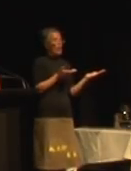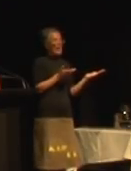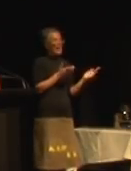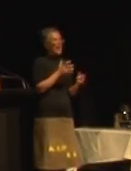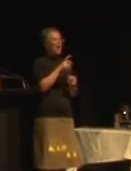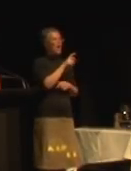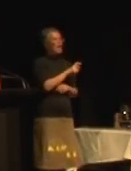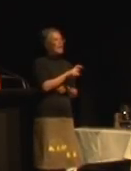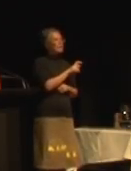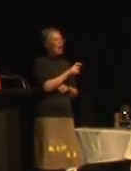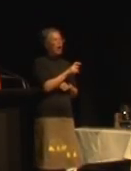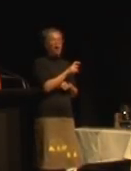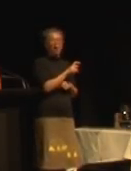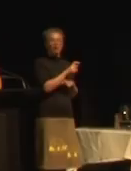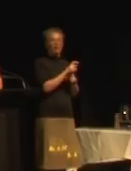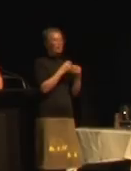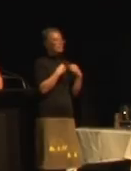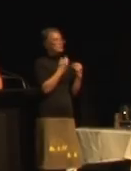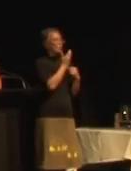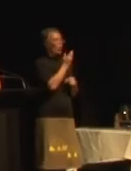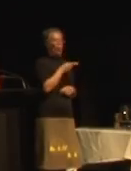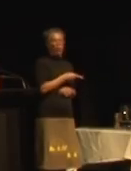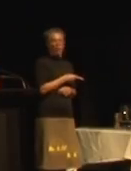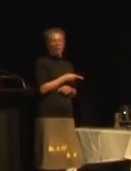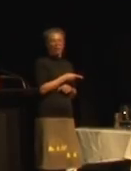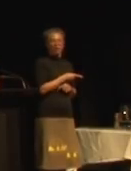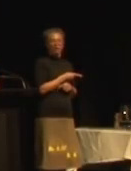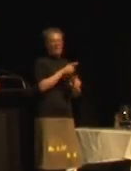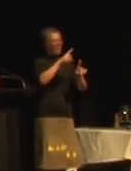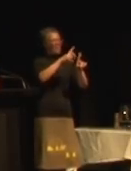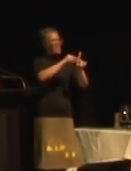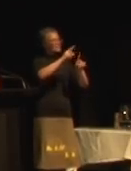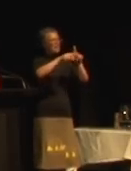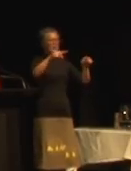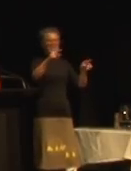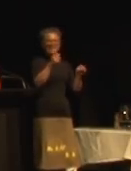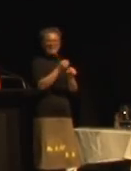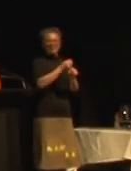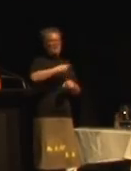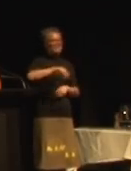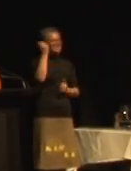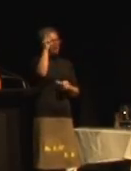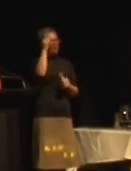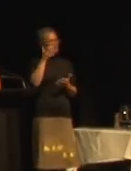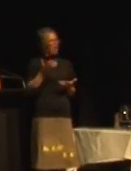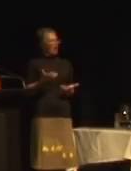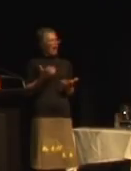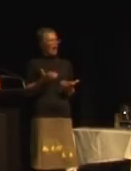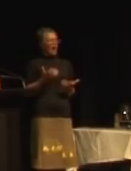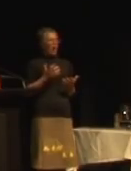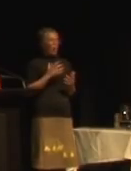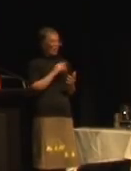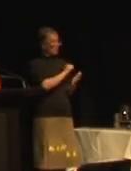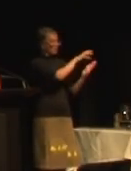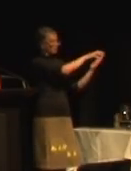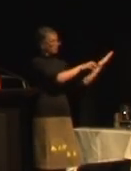Business School. Her article titled, How Diversity Makes Us Smarter in Scientific American, is an accessible summary of the